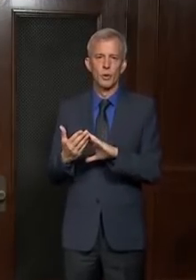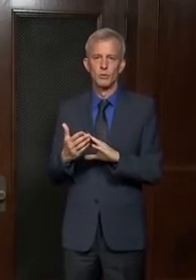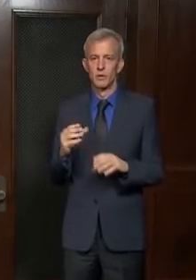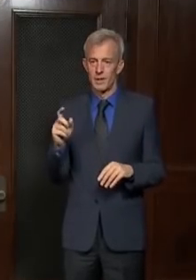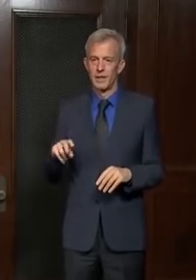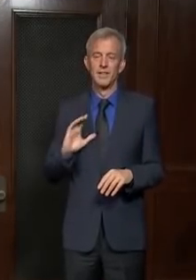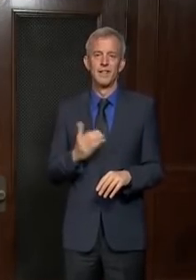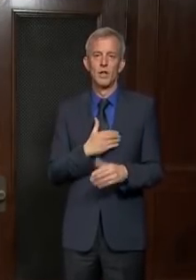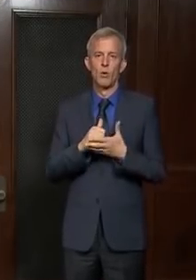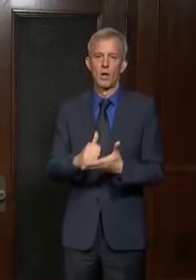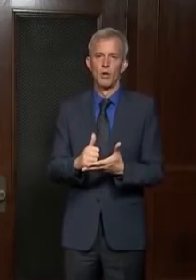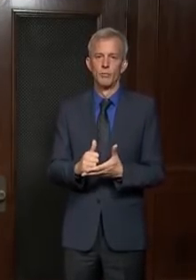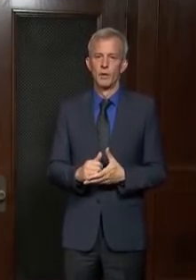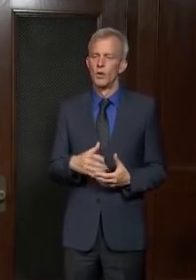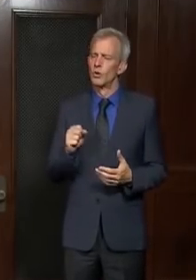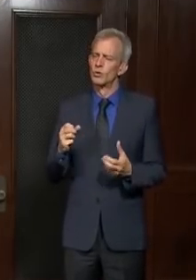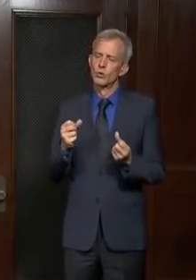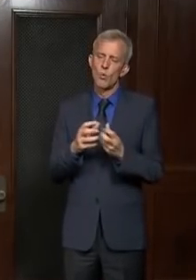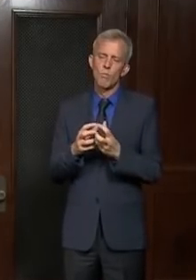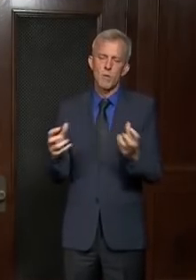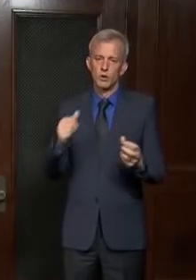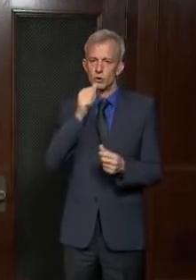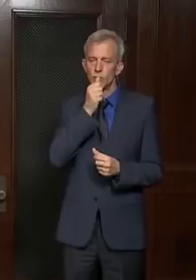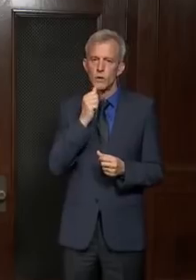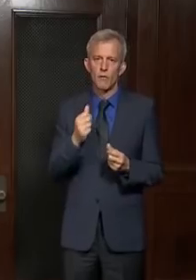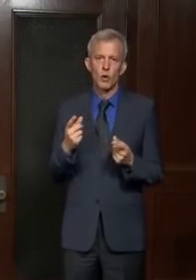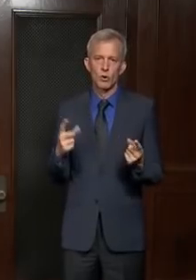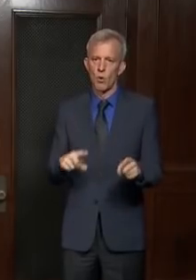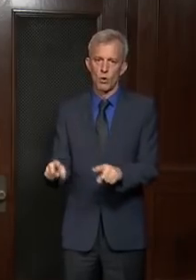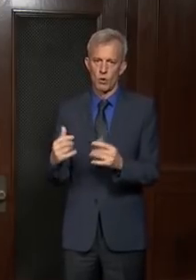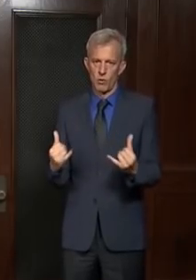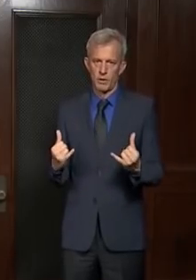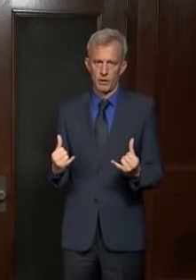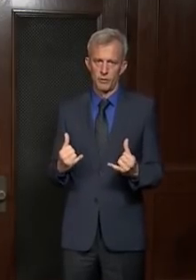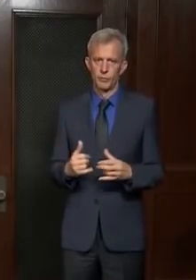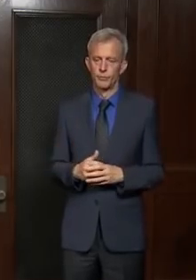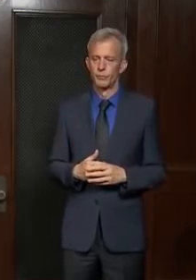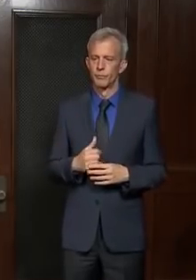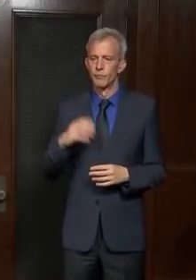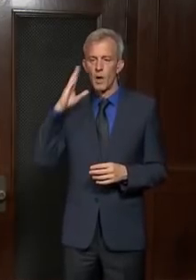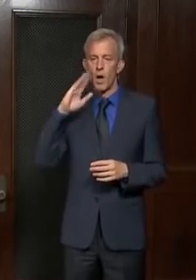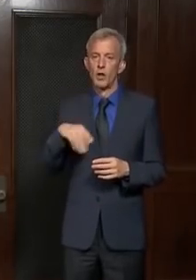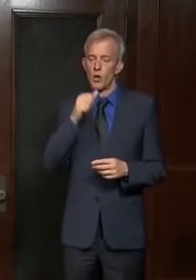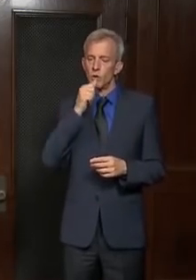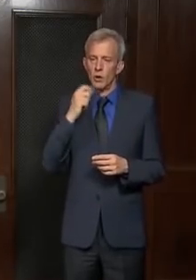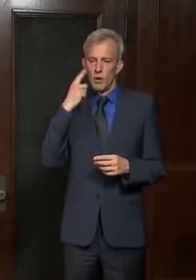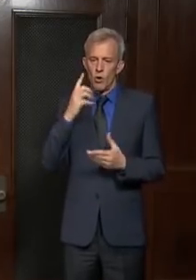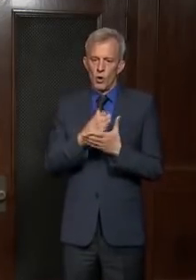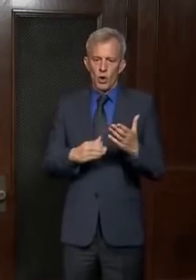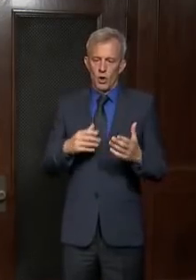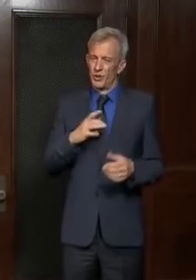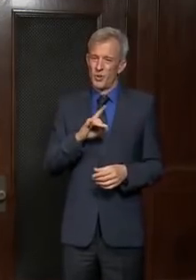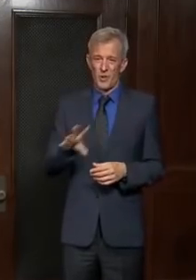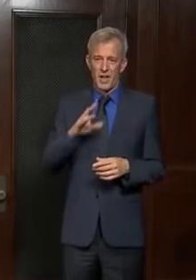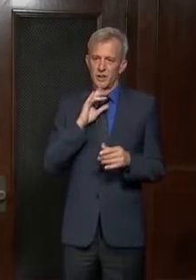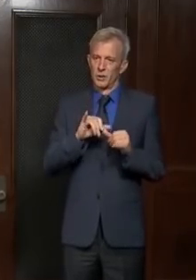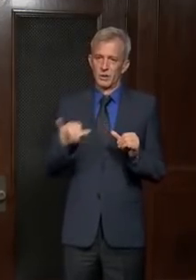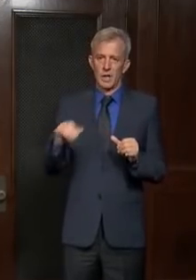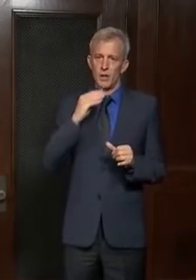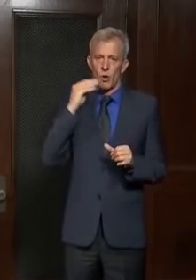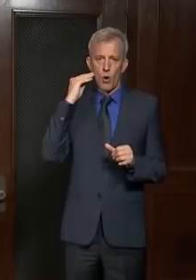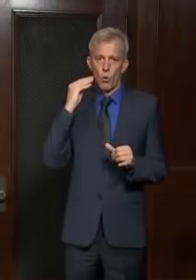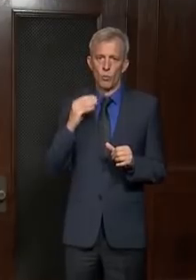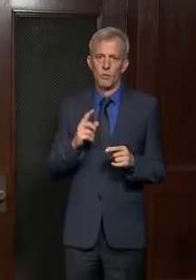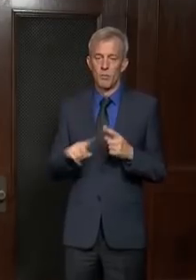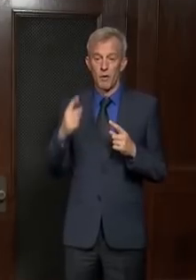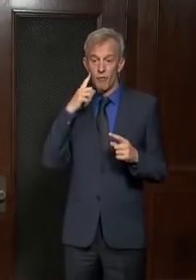our help. There's so much suffering going on out there. I know there's suffering for some who don't like being at home, but for others, they're not